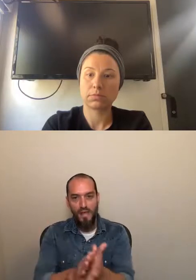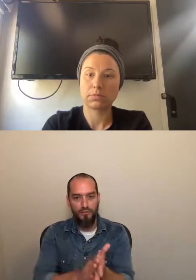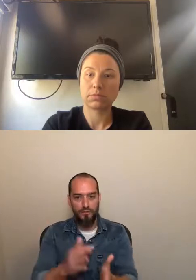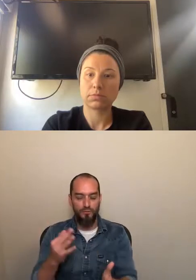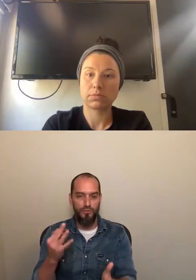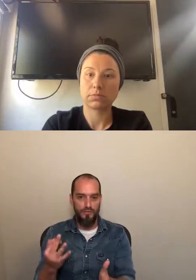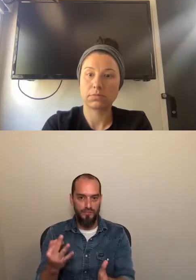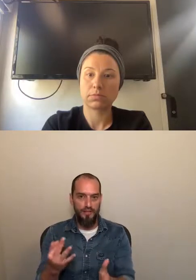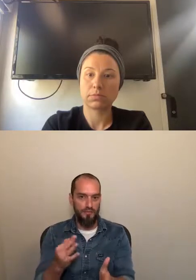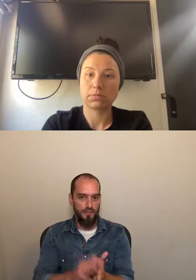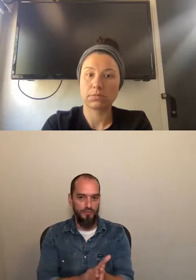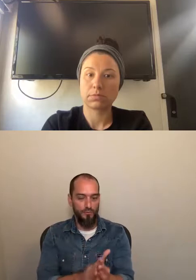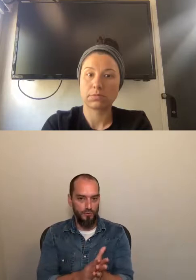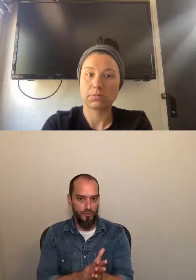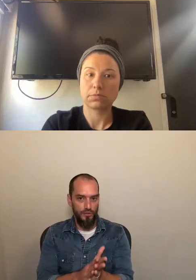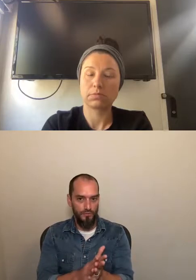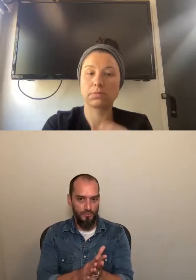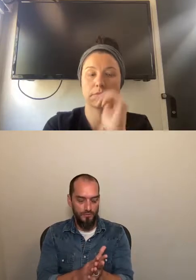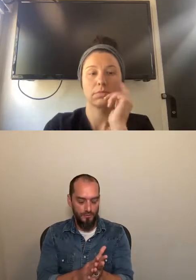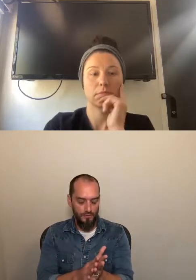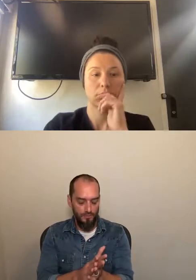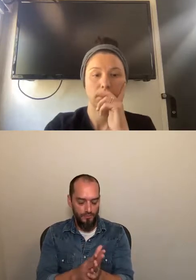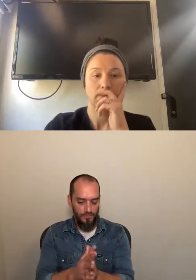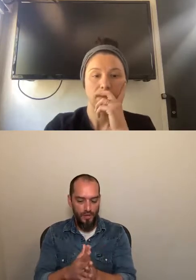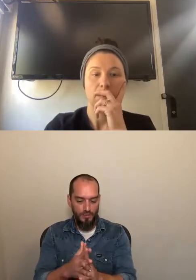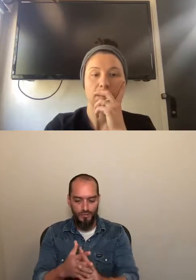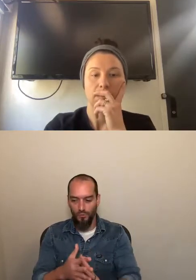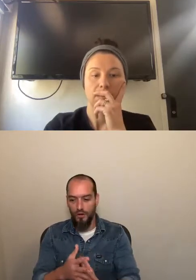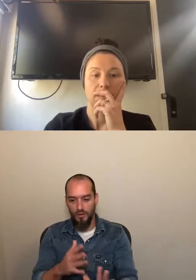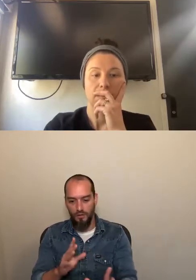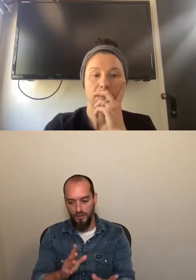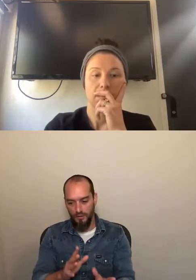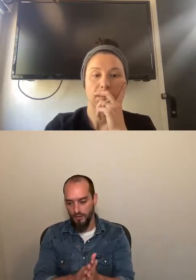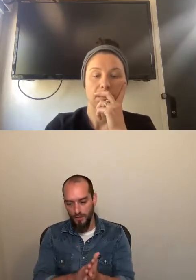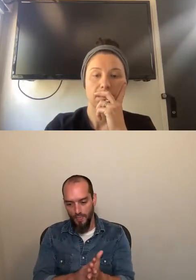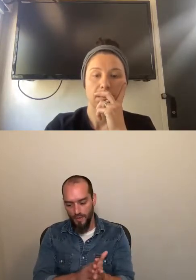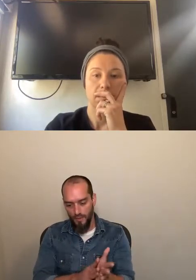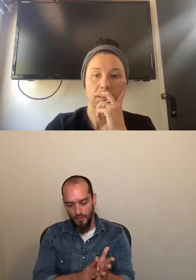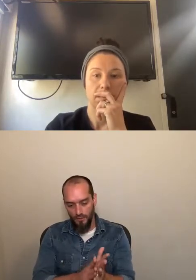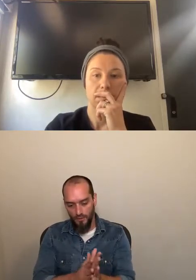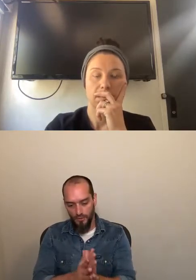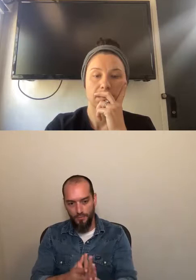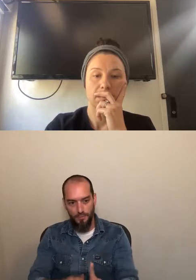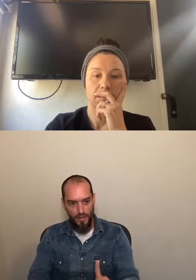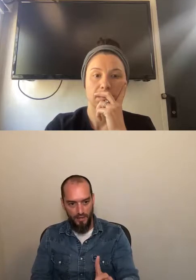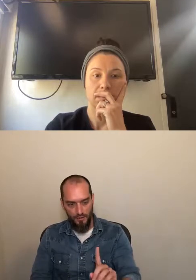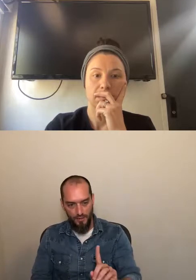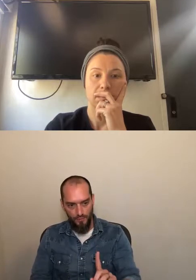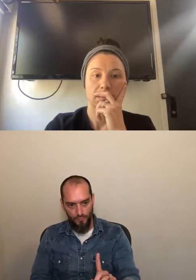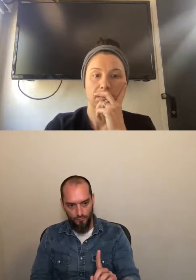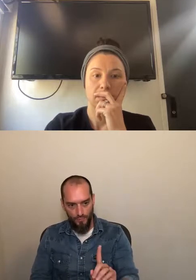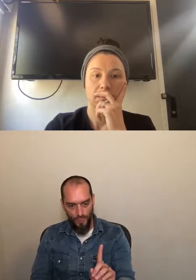going back to those three things necessary for mold to grow: food, oxygen, water. As long as you remember that.